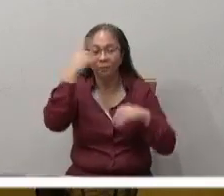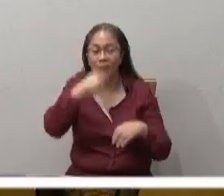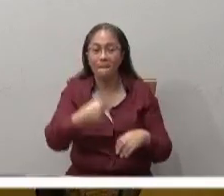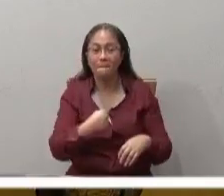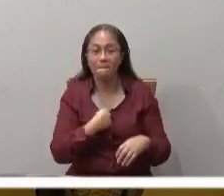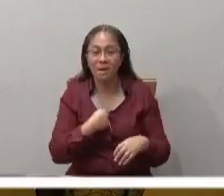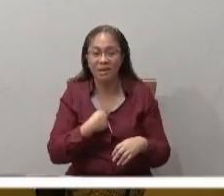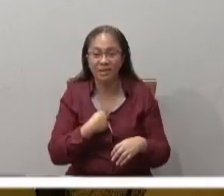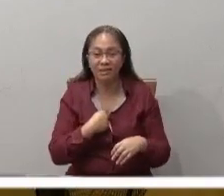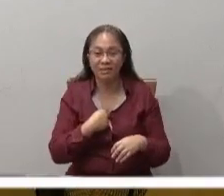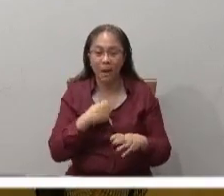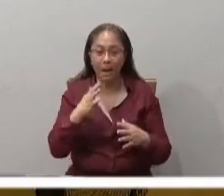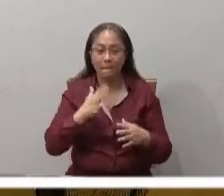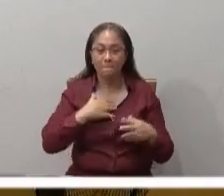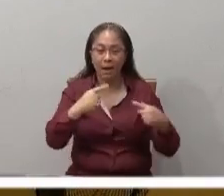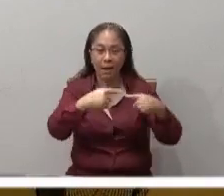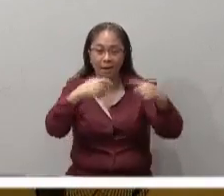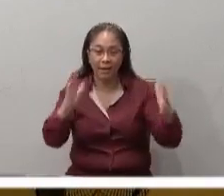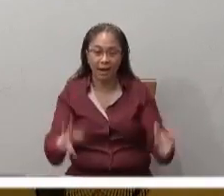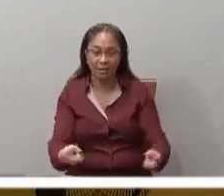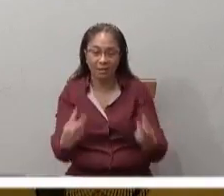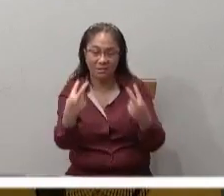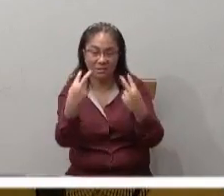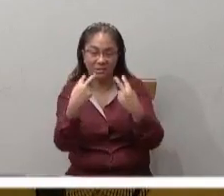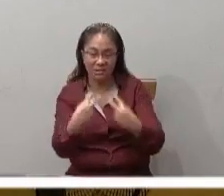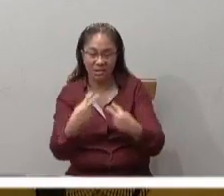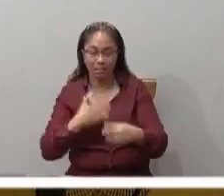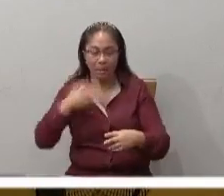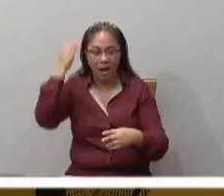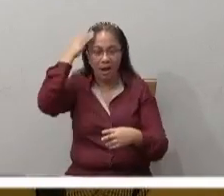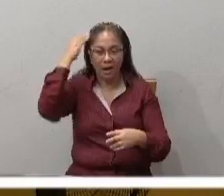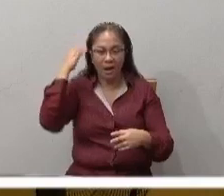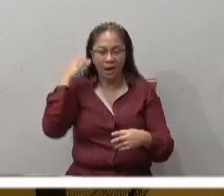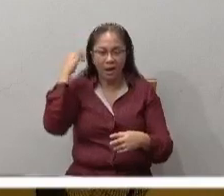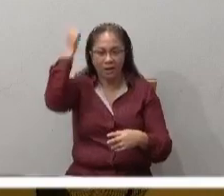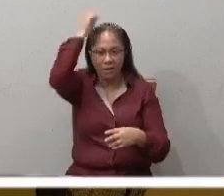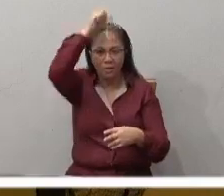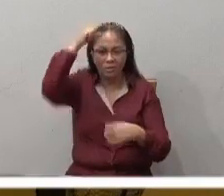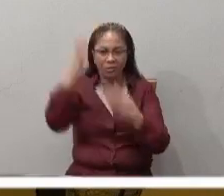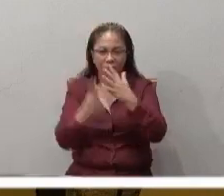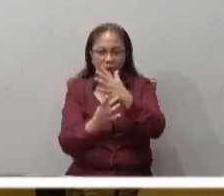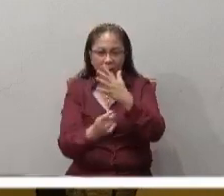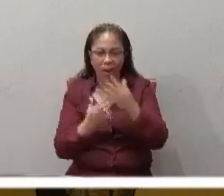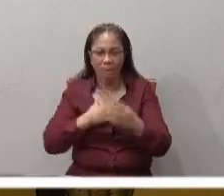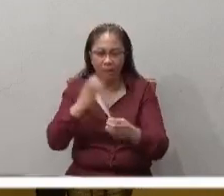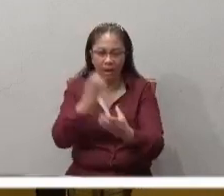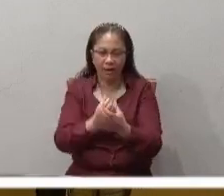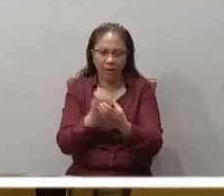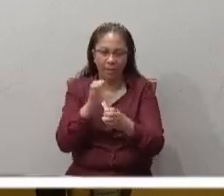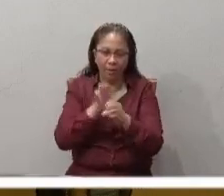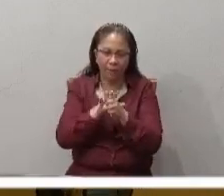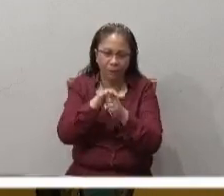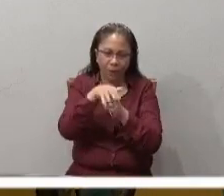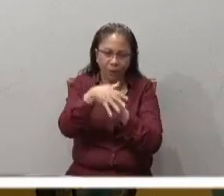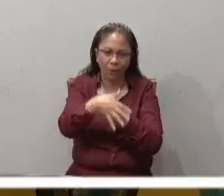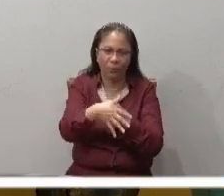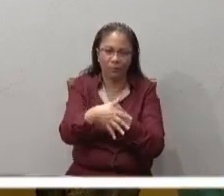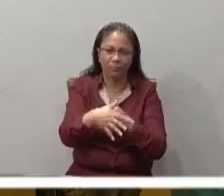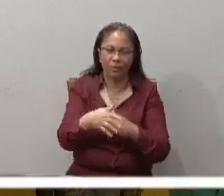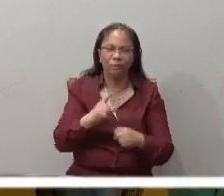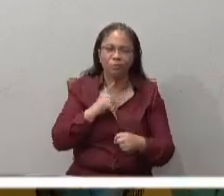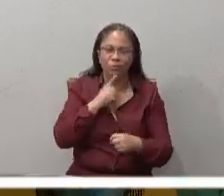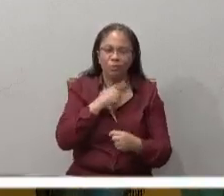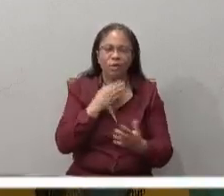me in the sight of my foes. My head you have anointed with oil. My cup runneth over. And